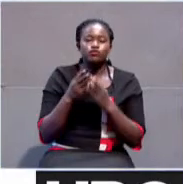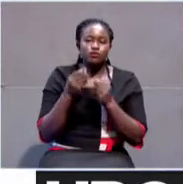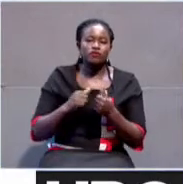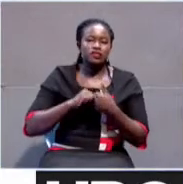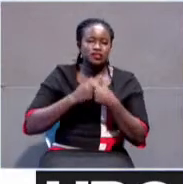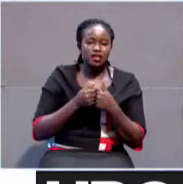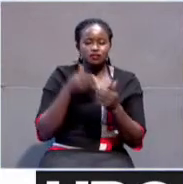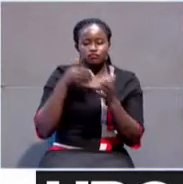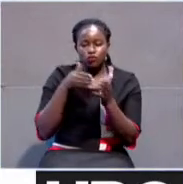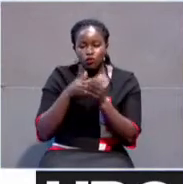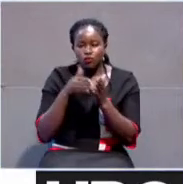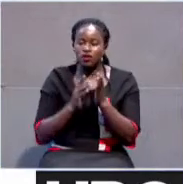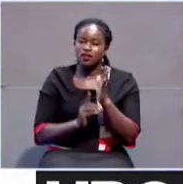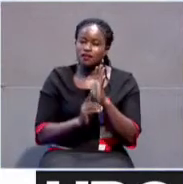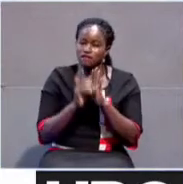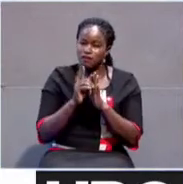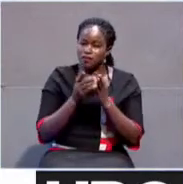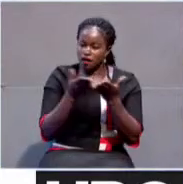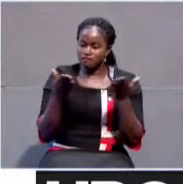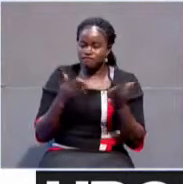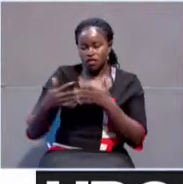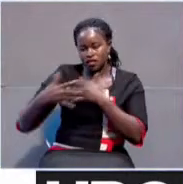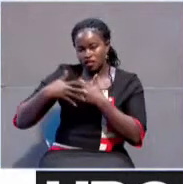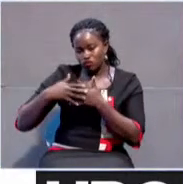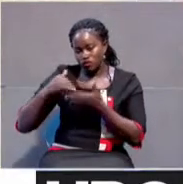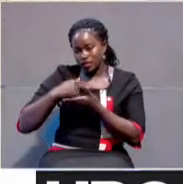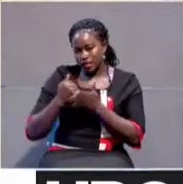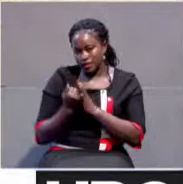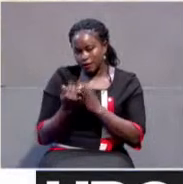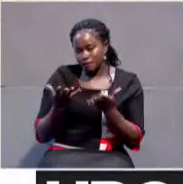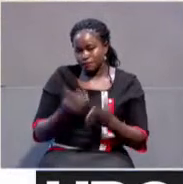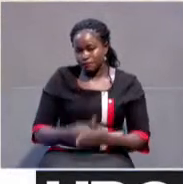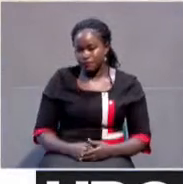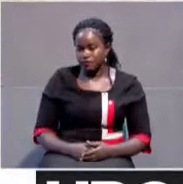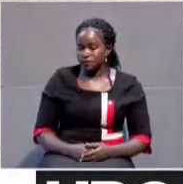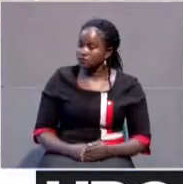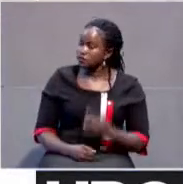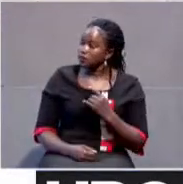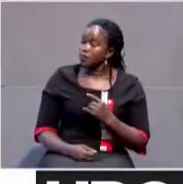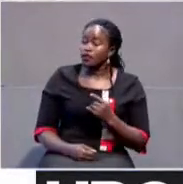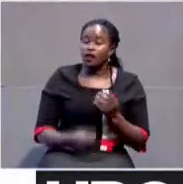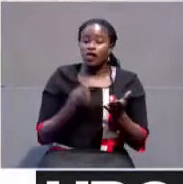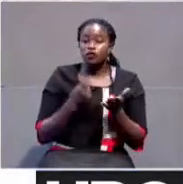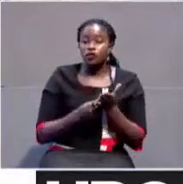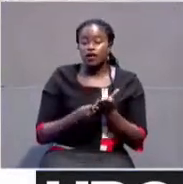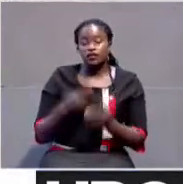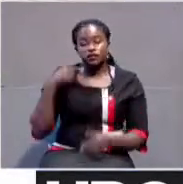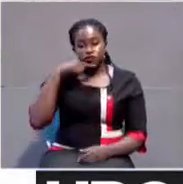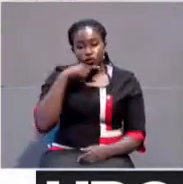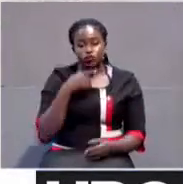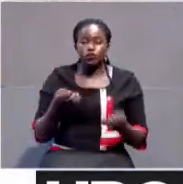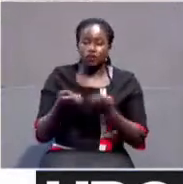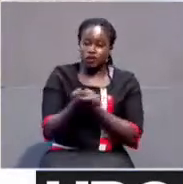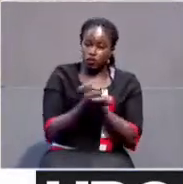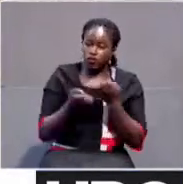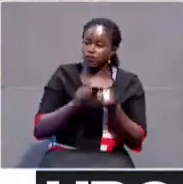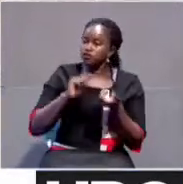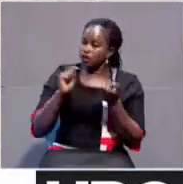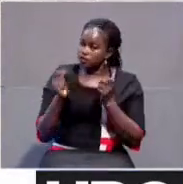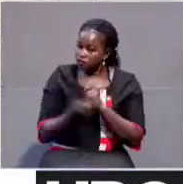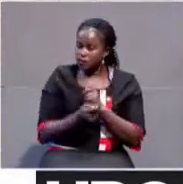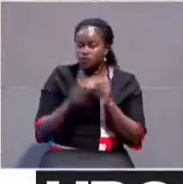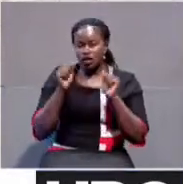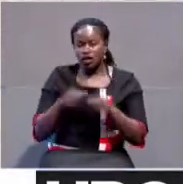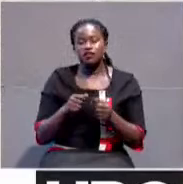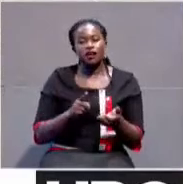affect growth and development of the industrial sector. And there you go. Uganda's socio-economic transformation can only